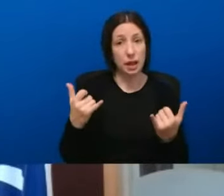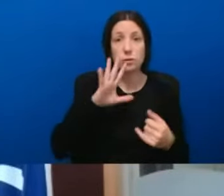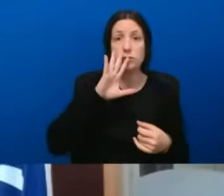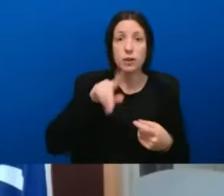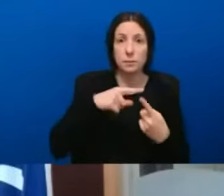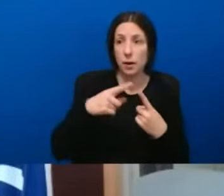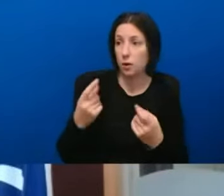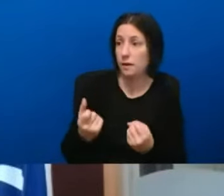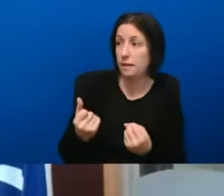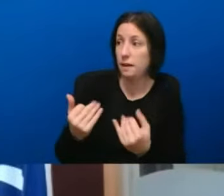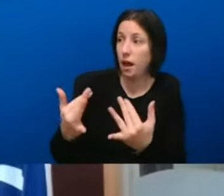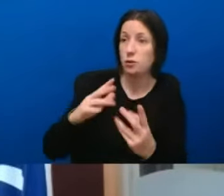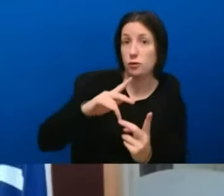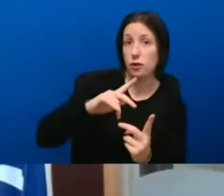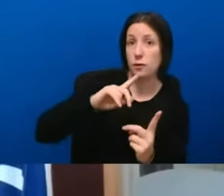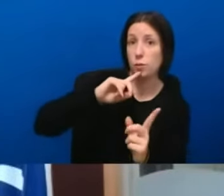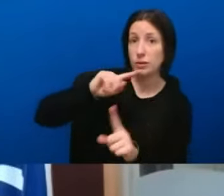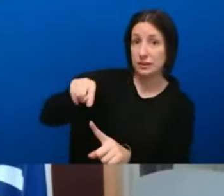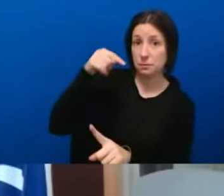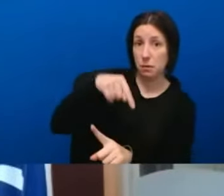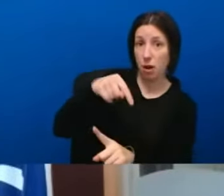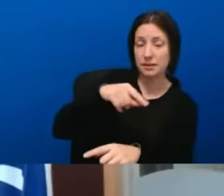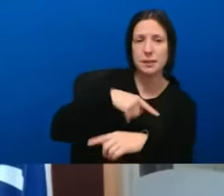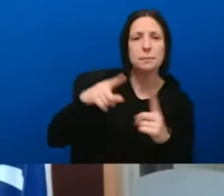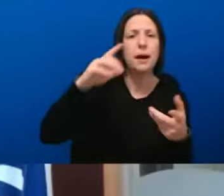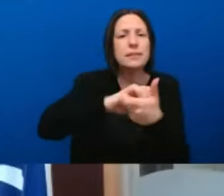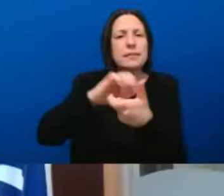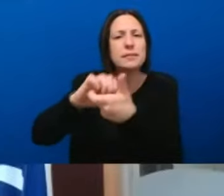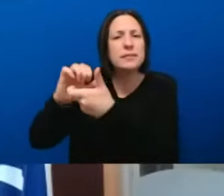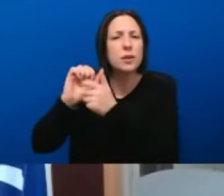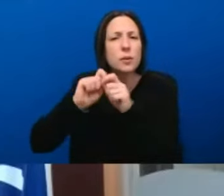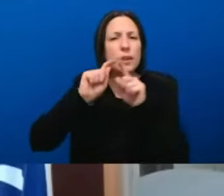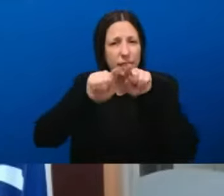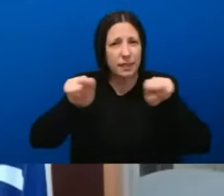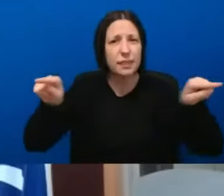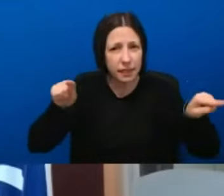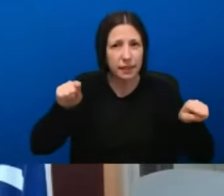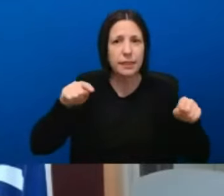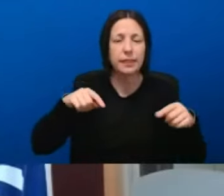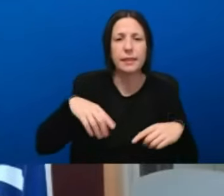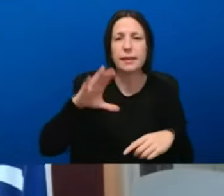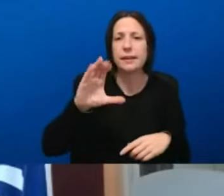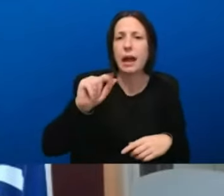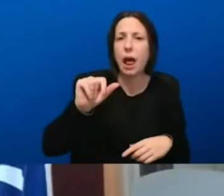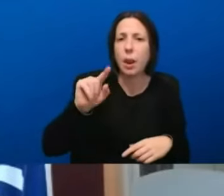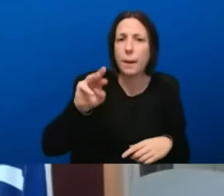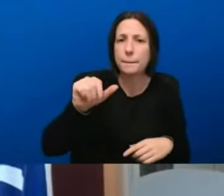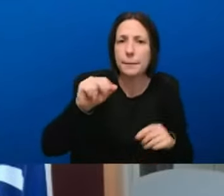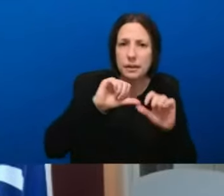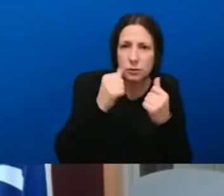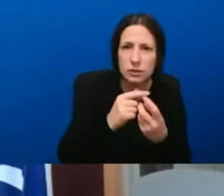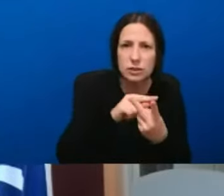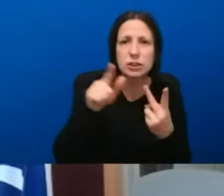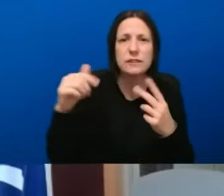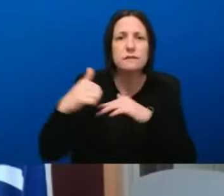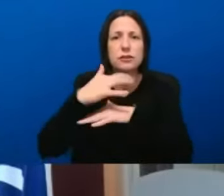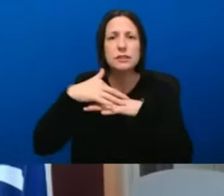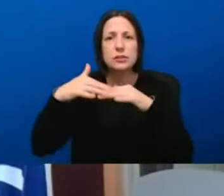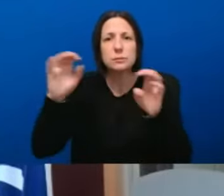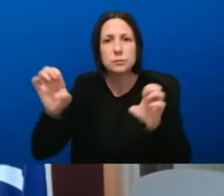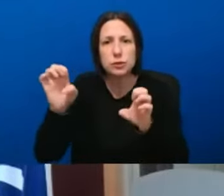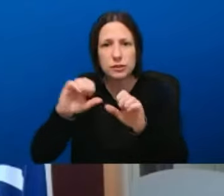talking about response, but those partnerships with the Cattlemen's, First Nation Emergency Services, industry, and many others that I'm not